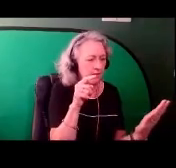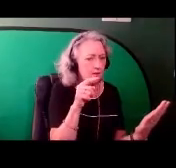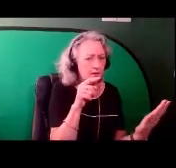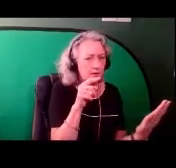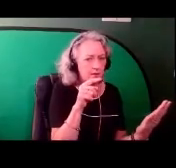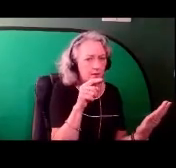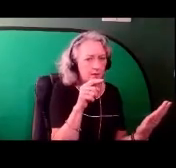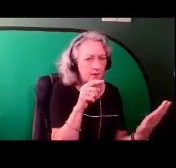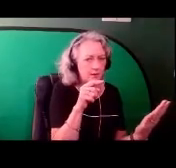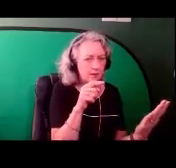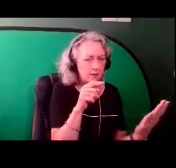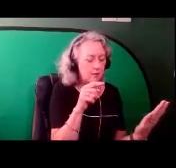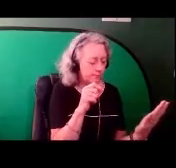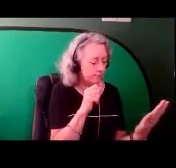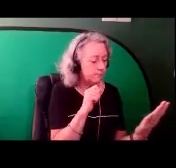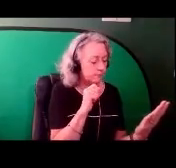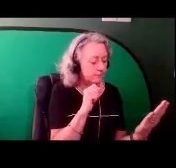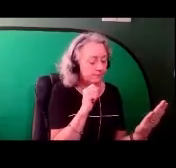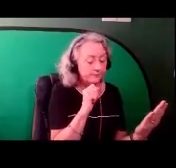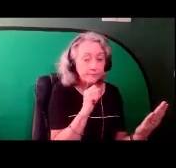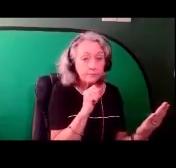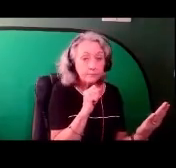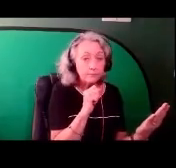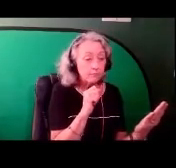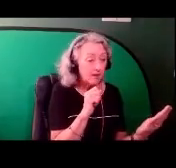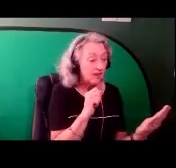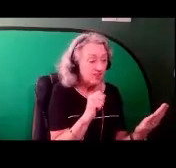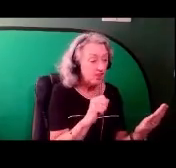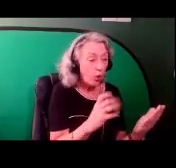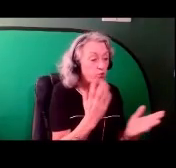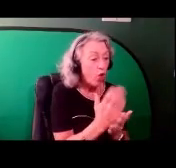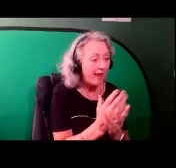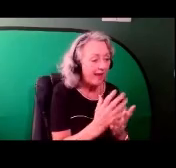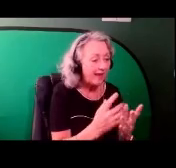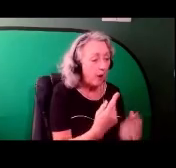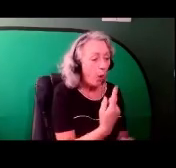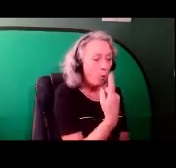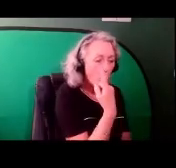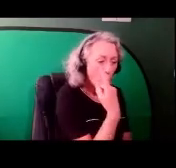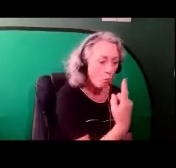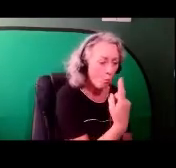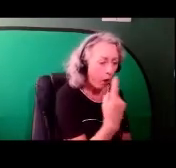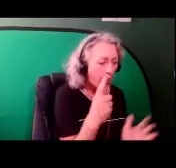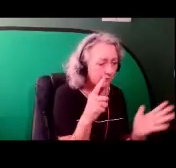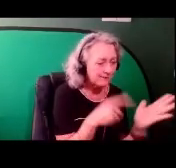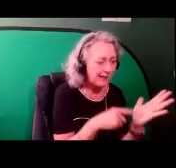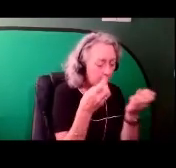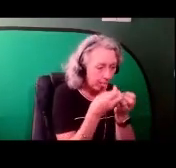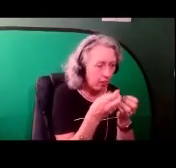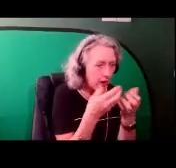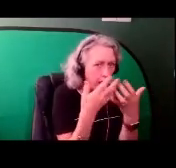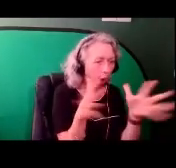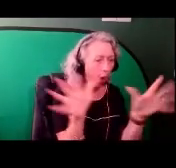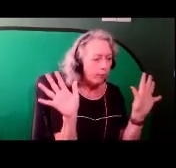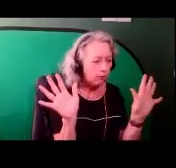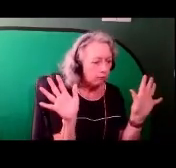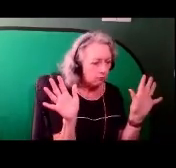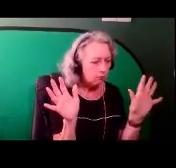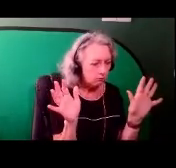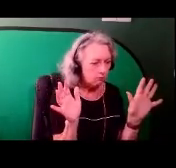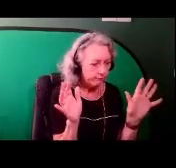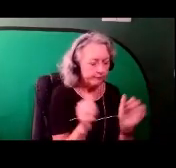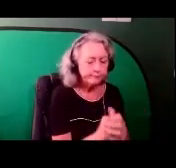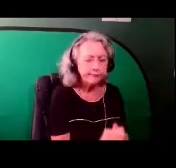that point and you would tap on it. So it's just one tap will cause something to open.